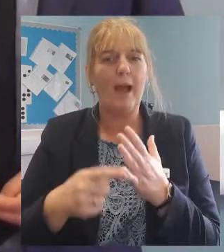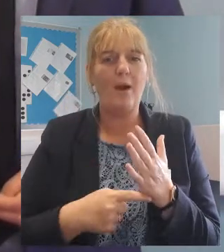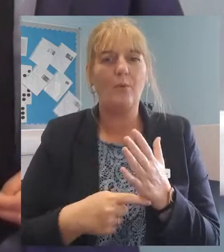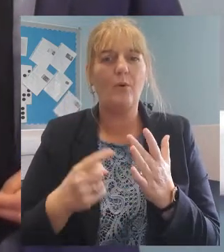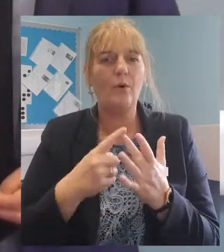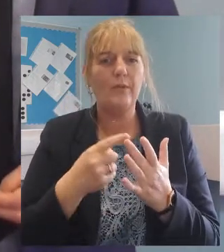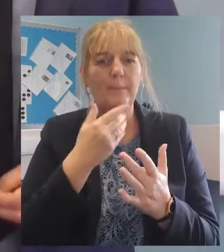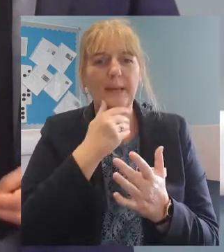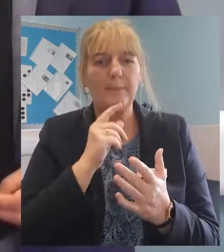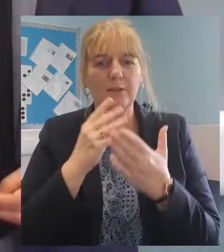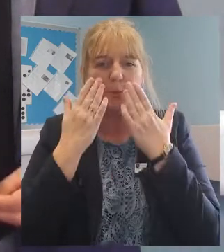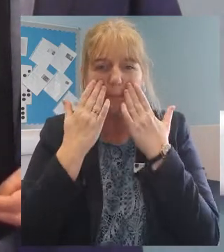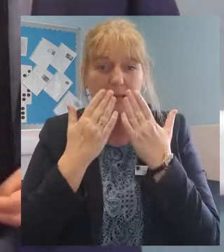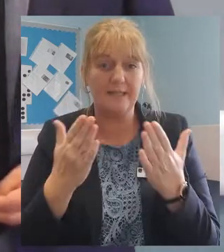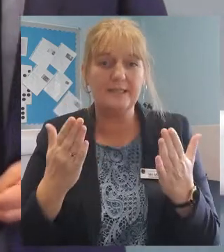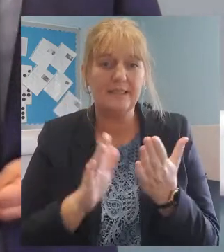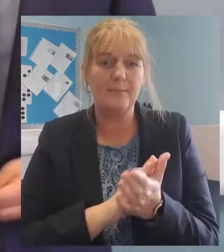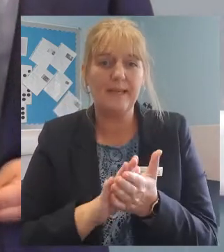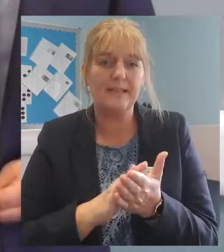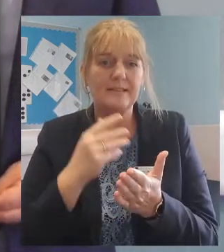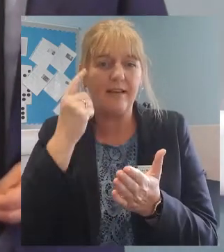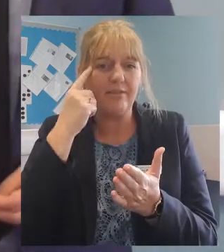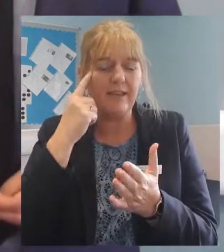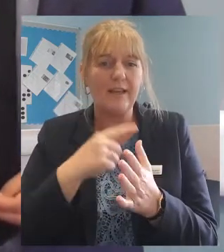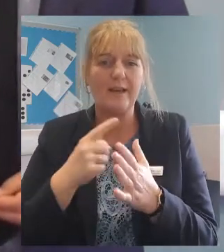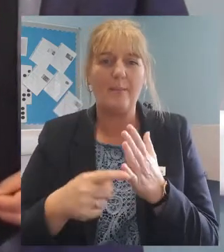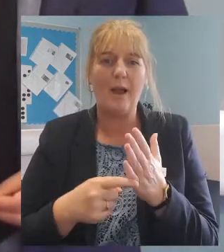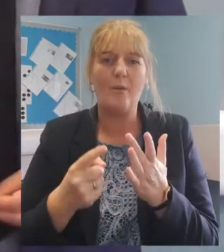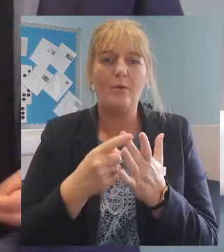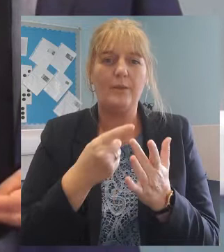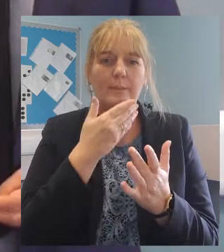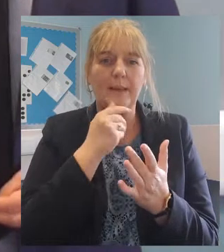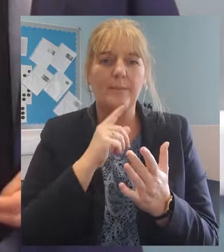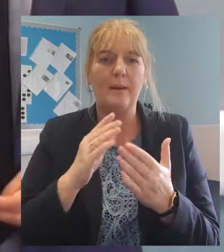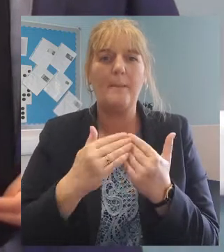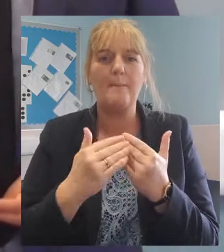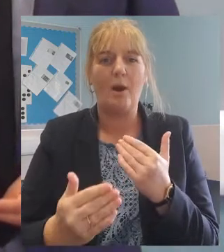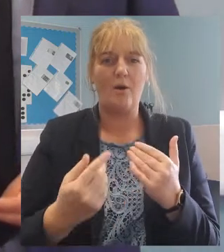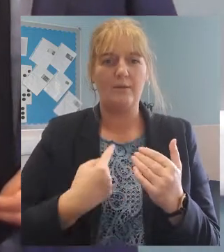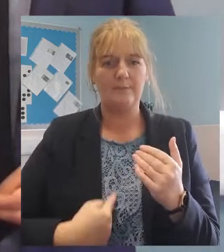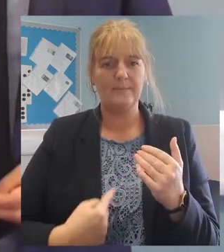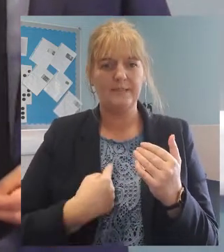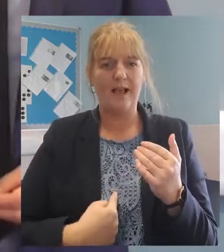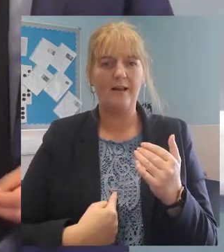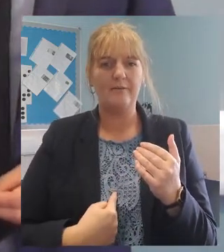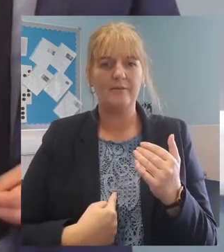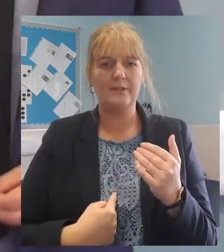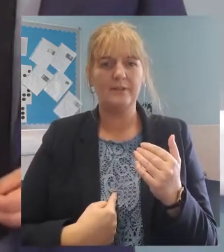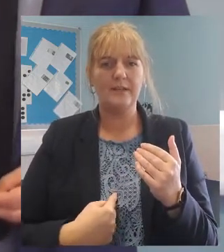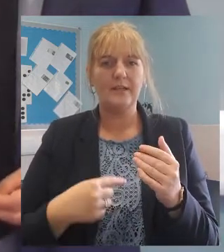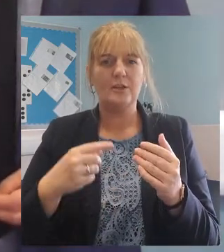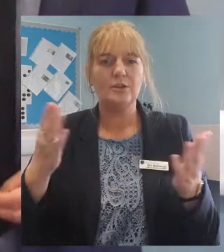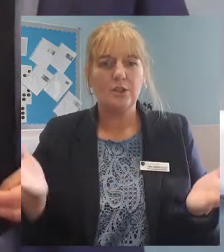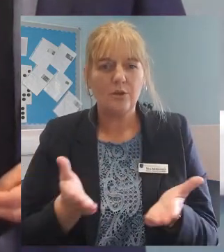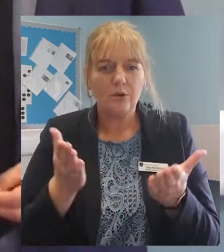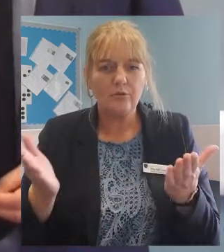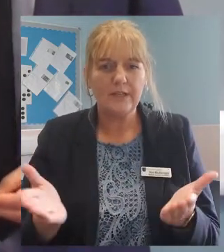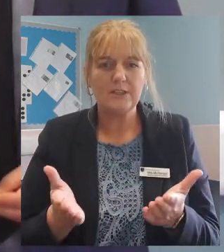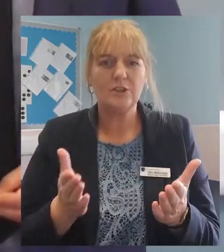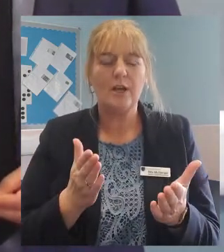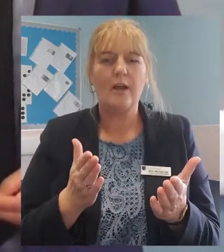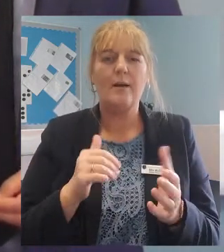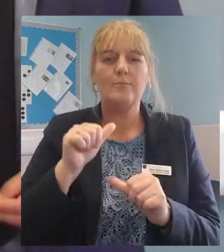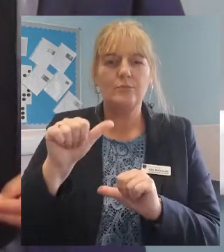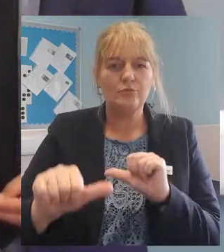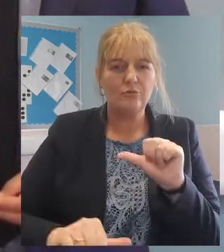others. Humility is about trying to think of others before you think about yourself. It's being able to encourage and